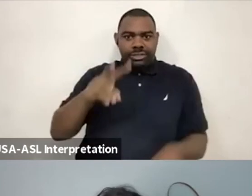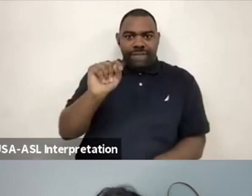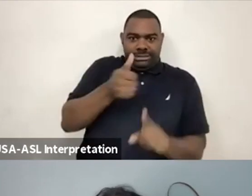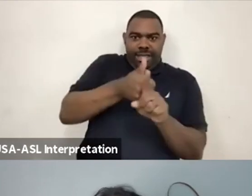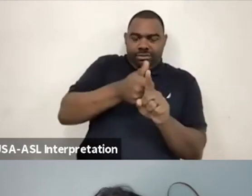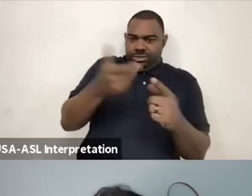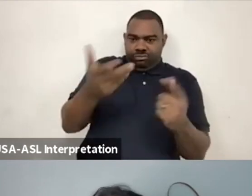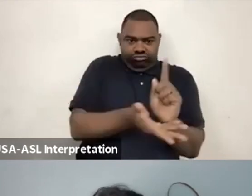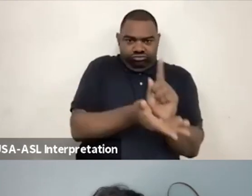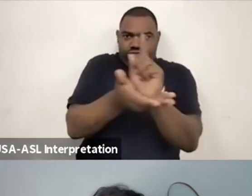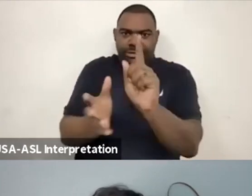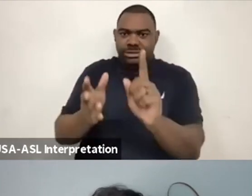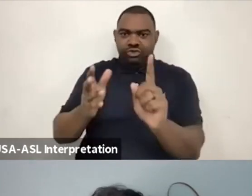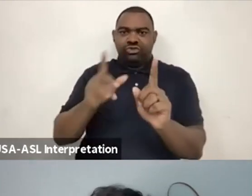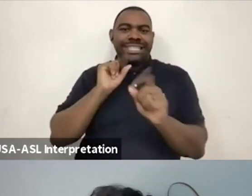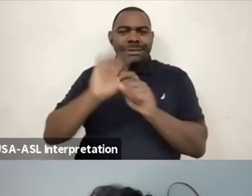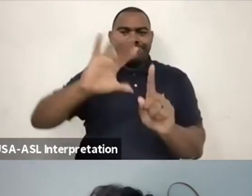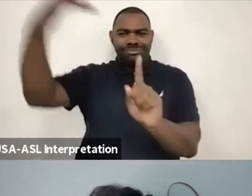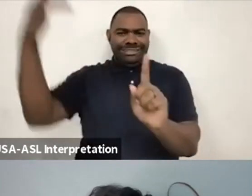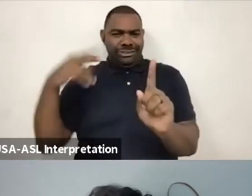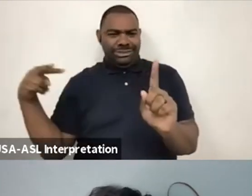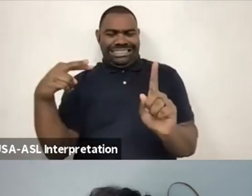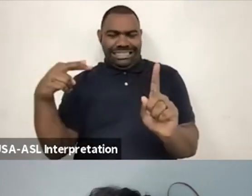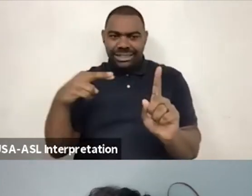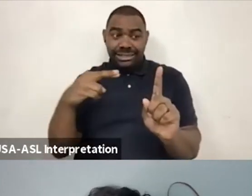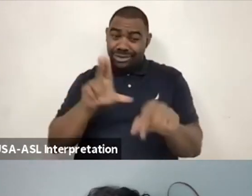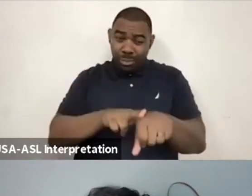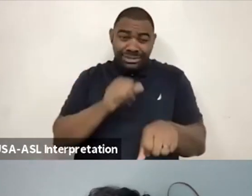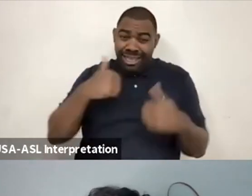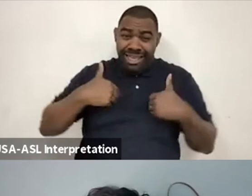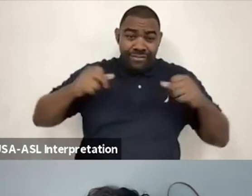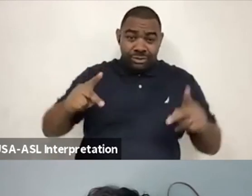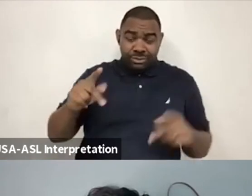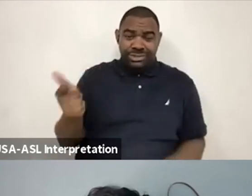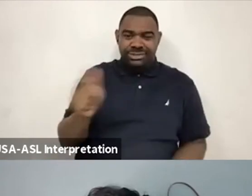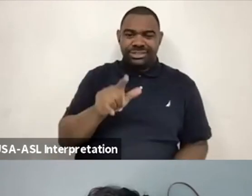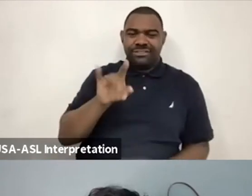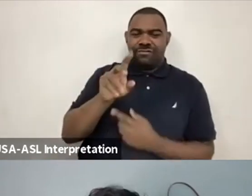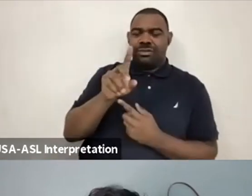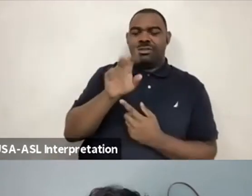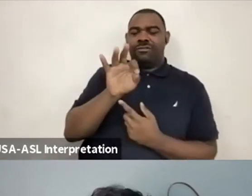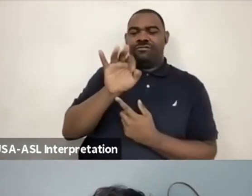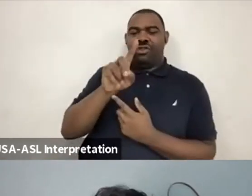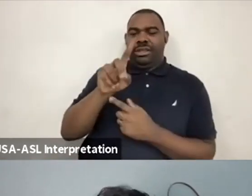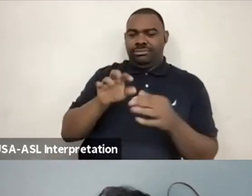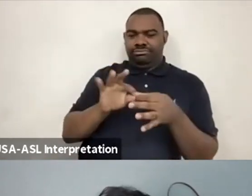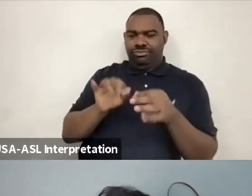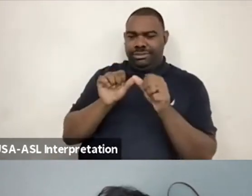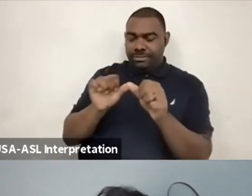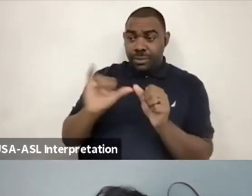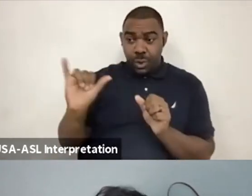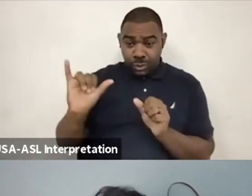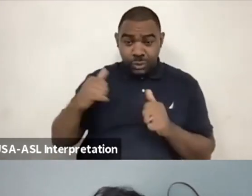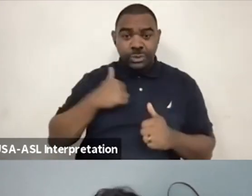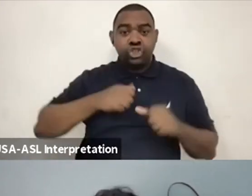spaces that normally they wouldn't have had the opportunity to do. It also gave us an opportunity, Hannah, to invite members of